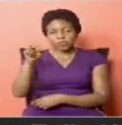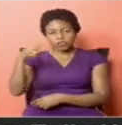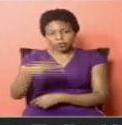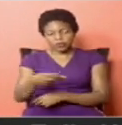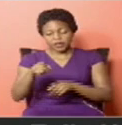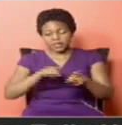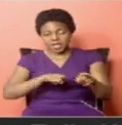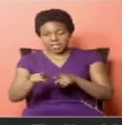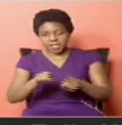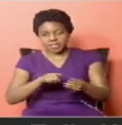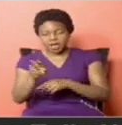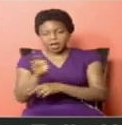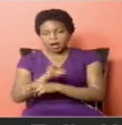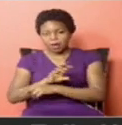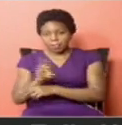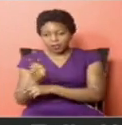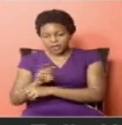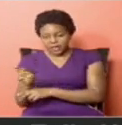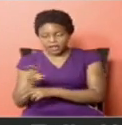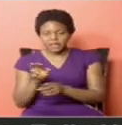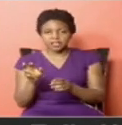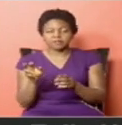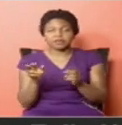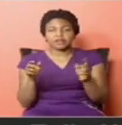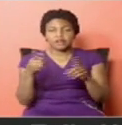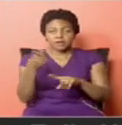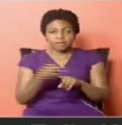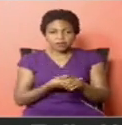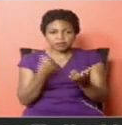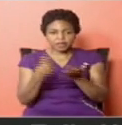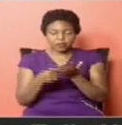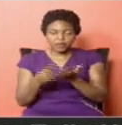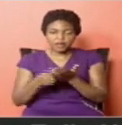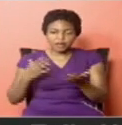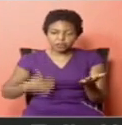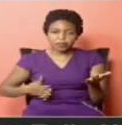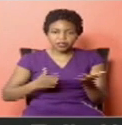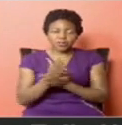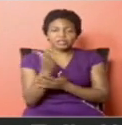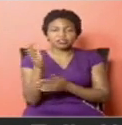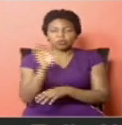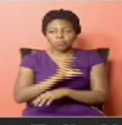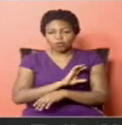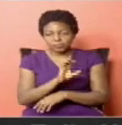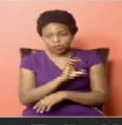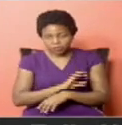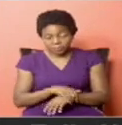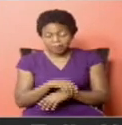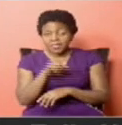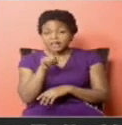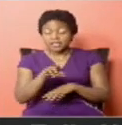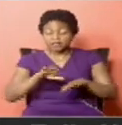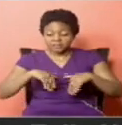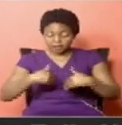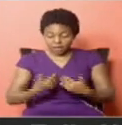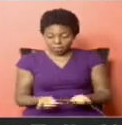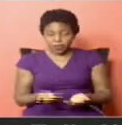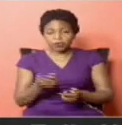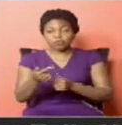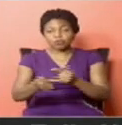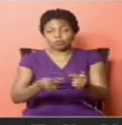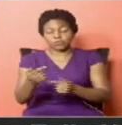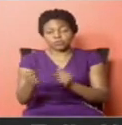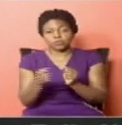and Monitoring and Inspections from the Uganda Human Rights Commission. This is how we are going to